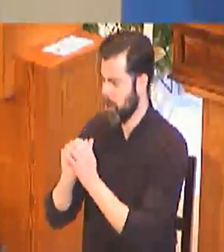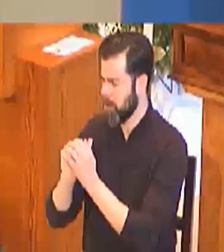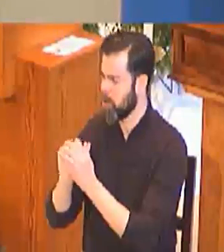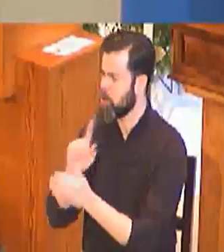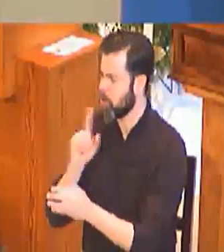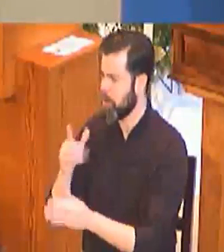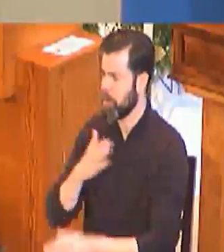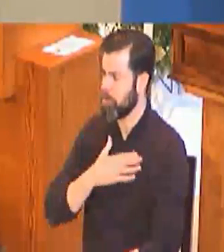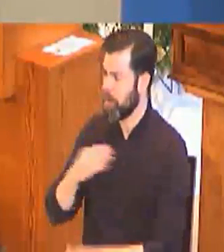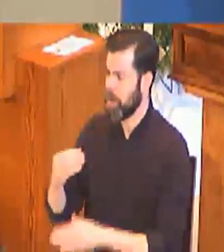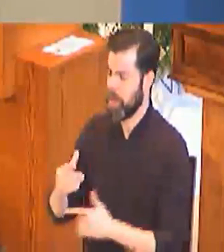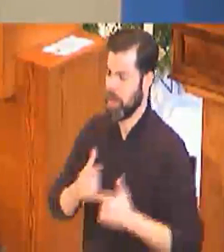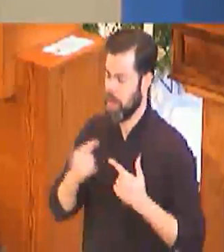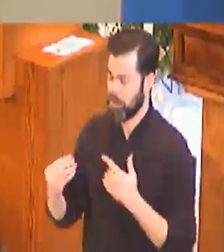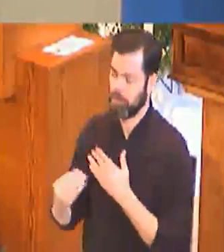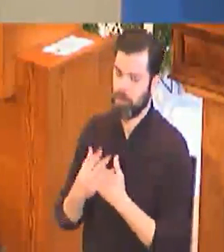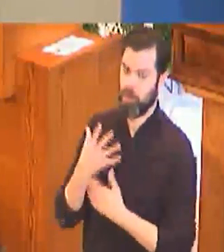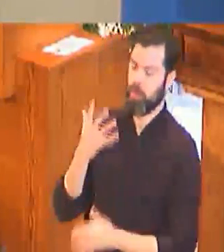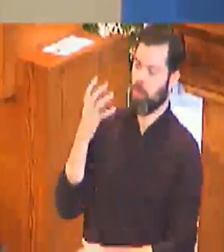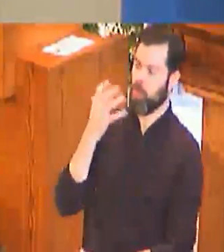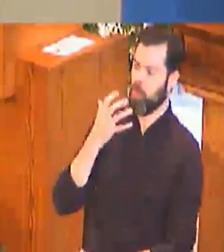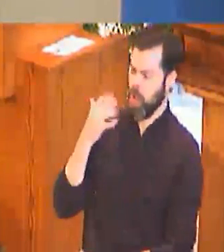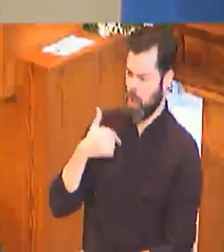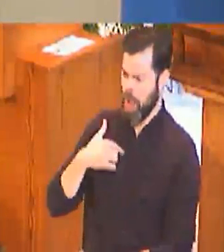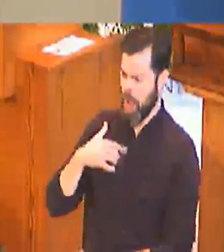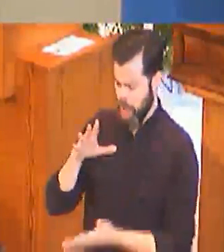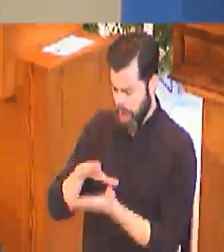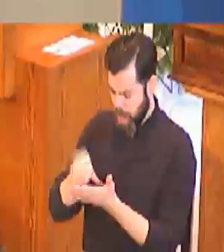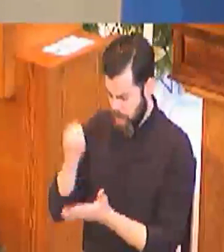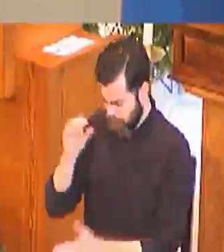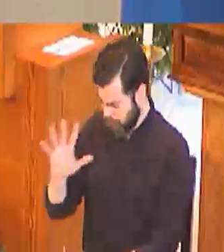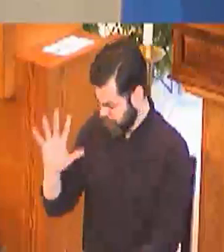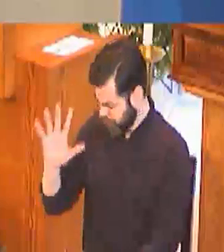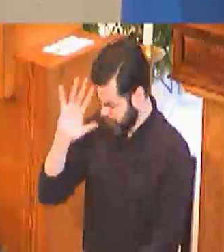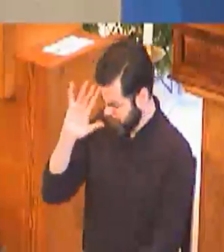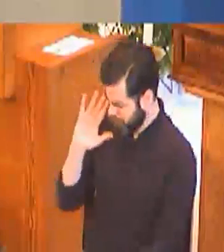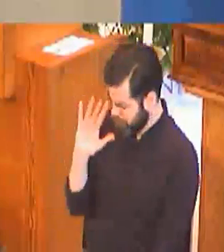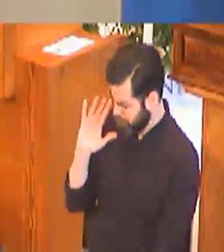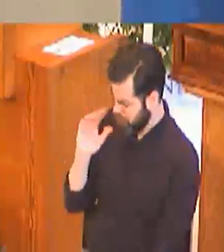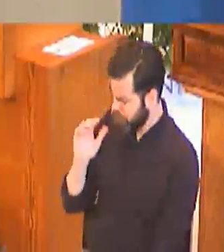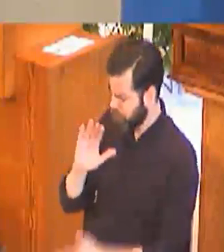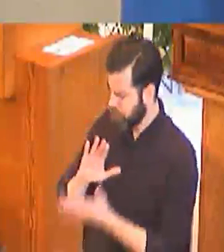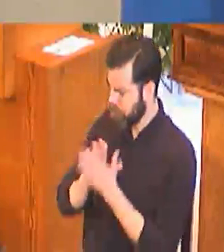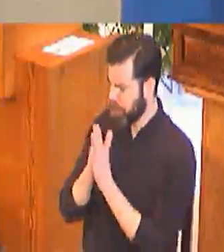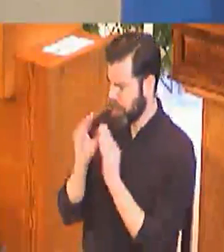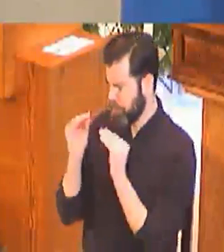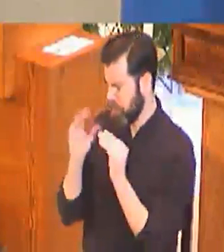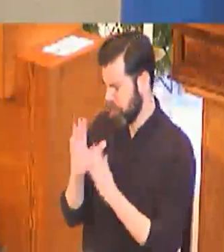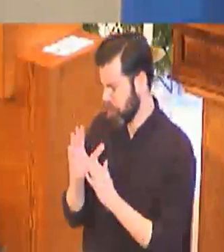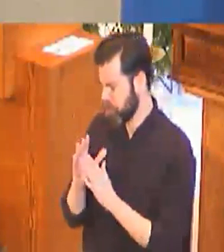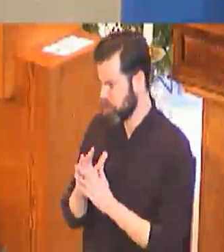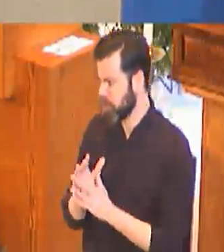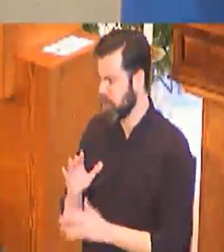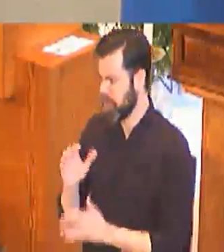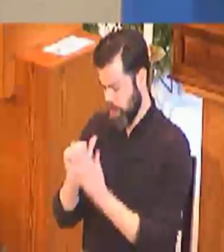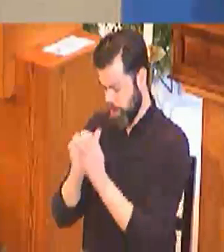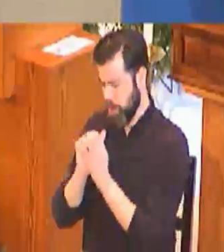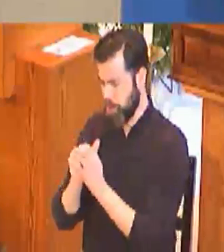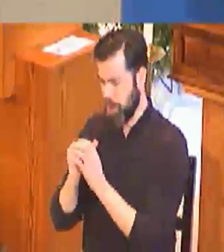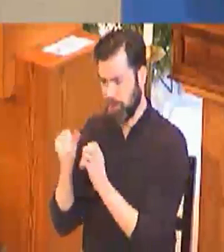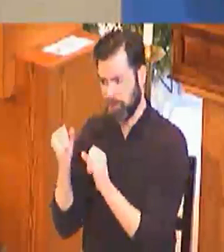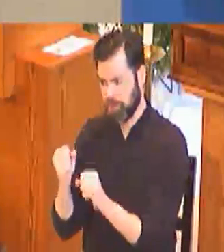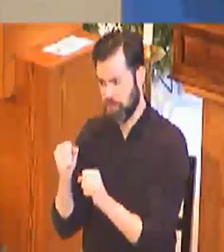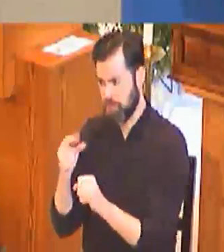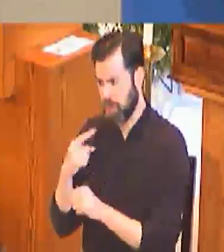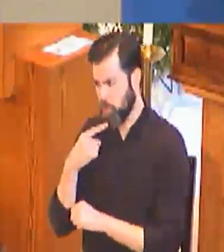that I learned when I was a licensed Unity teacher from Reverend Debbie Tyson. And it is a very powerful prayer. I'm going to